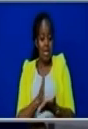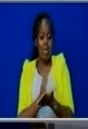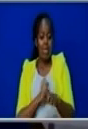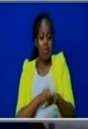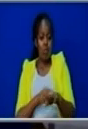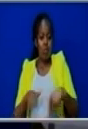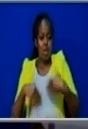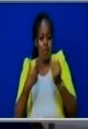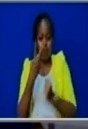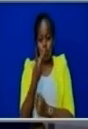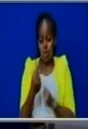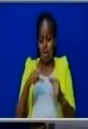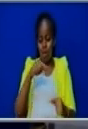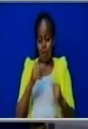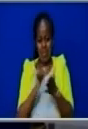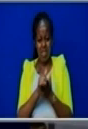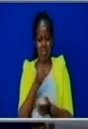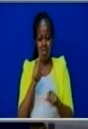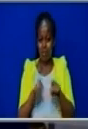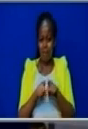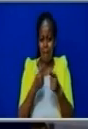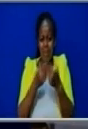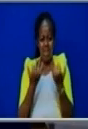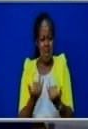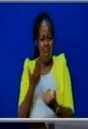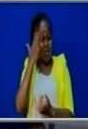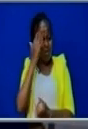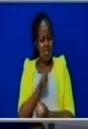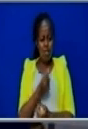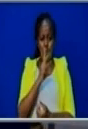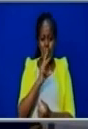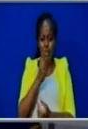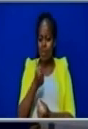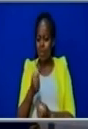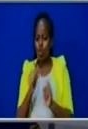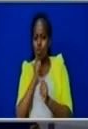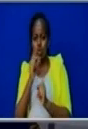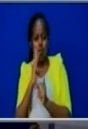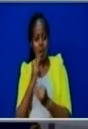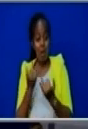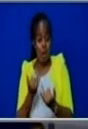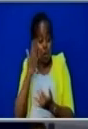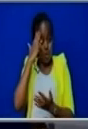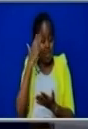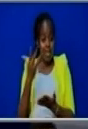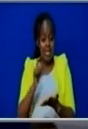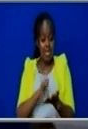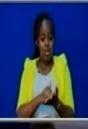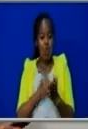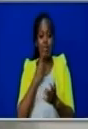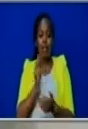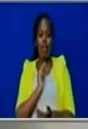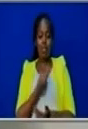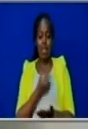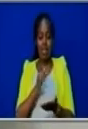can give me two chemicals that look alike. Now, how will I know this is water and this is not water? You see, there's those things that you determine, Yes.